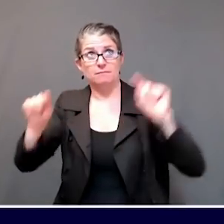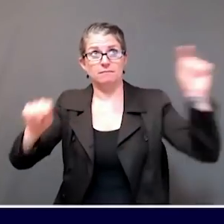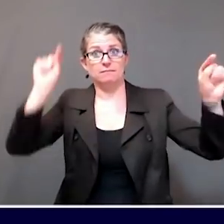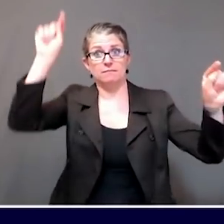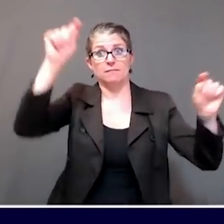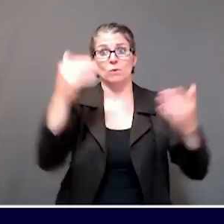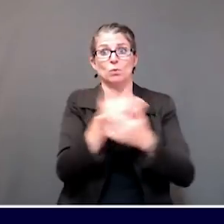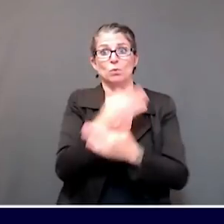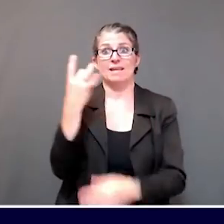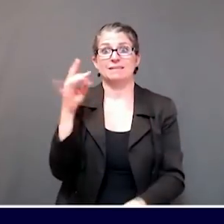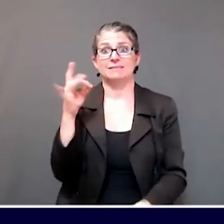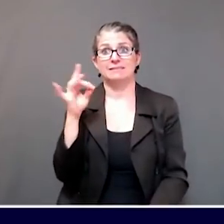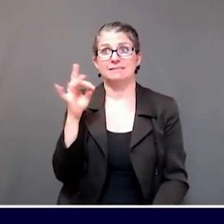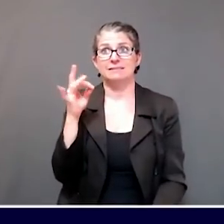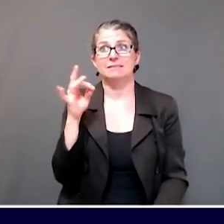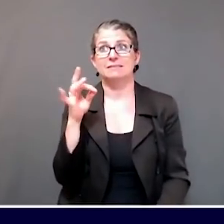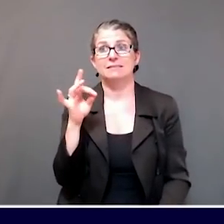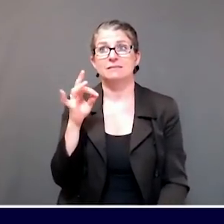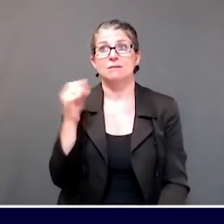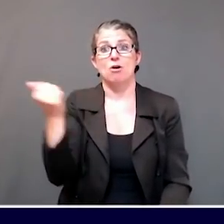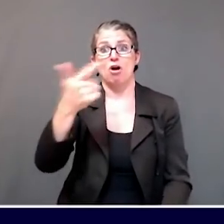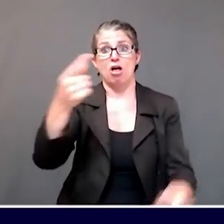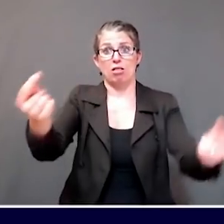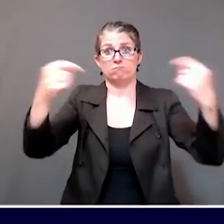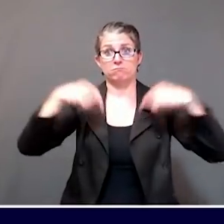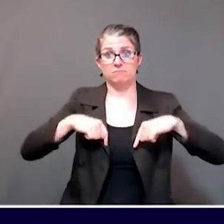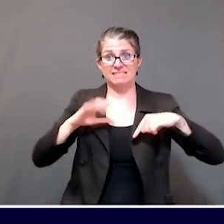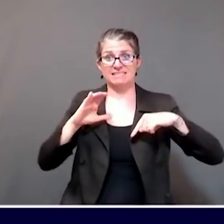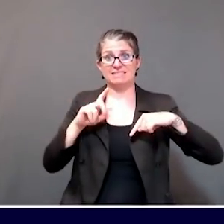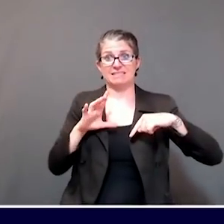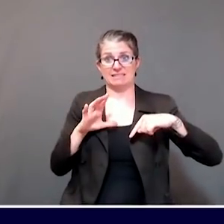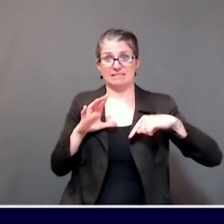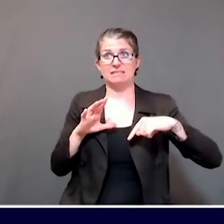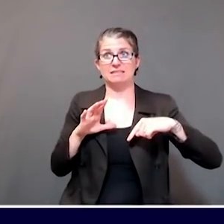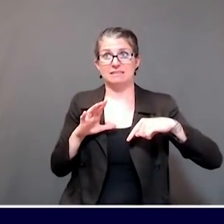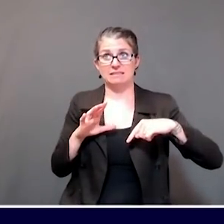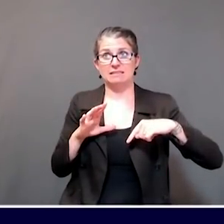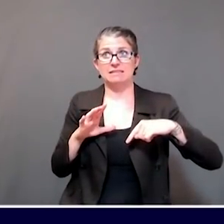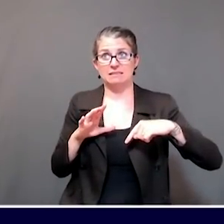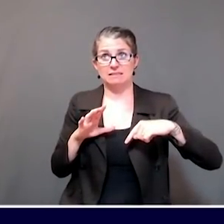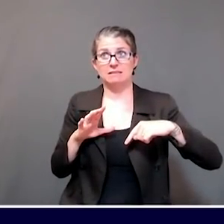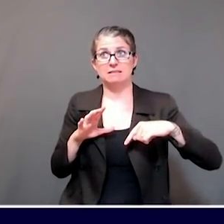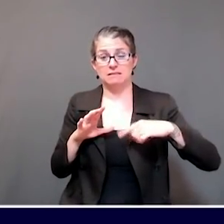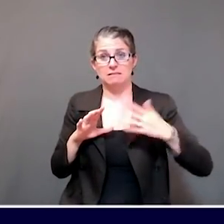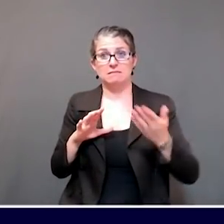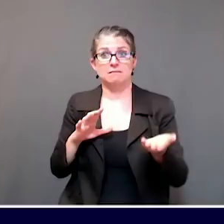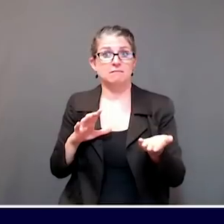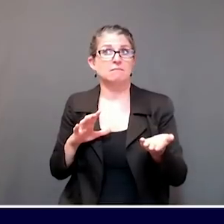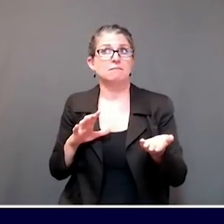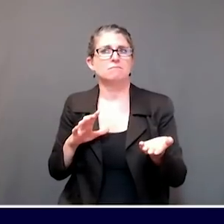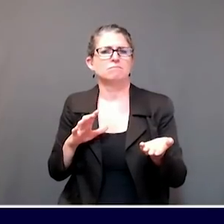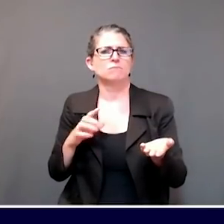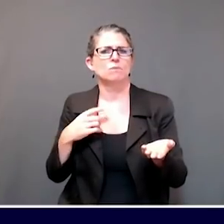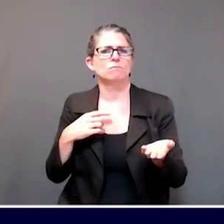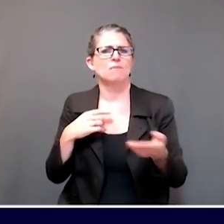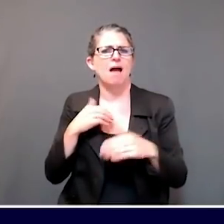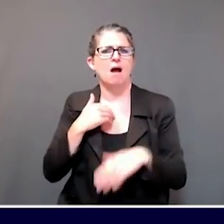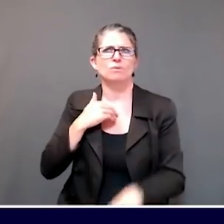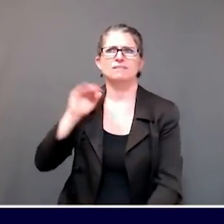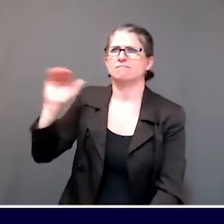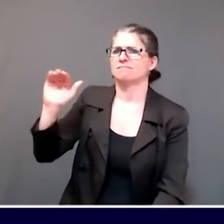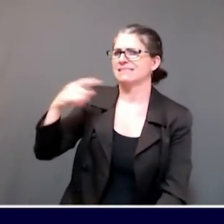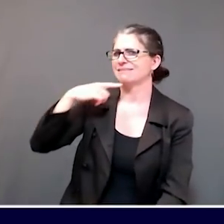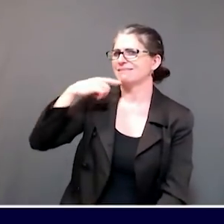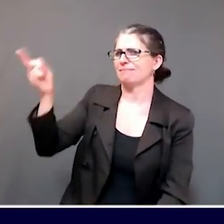those tests will then go to the state lab, what are we doing to make sure that the state lab then doesn't get